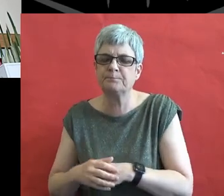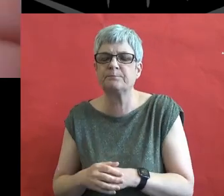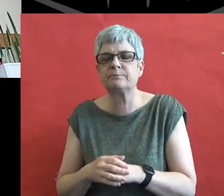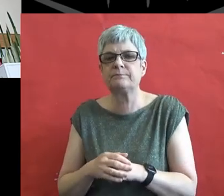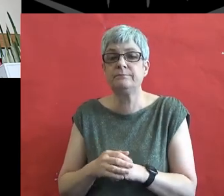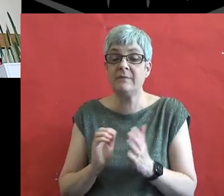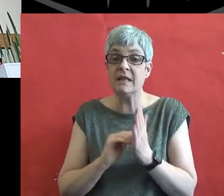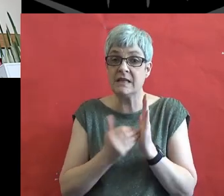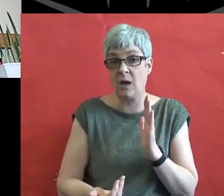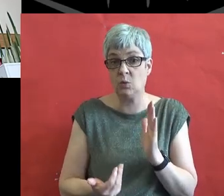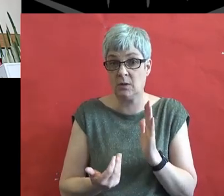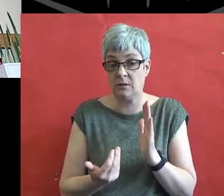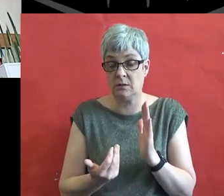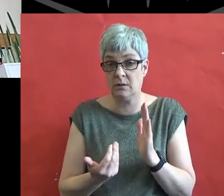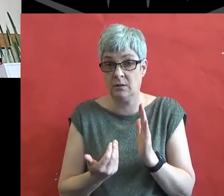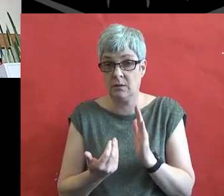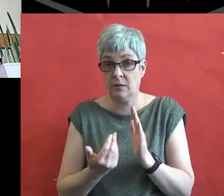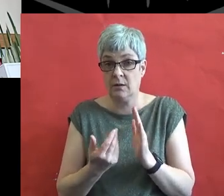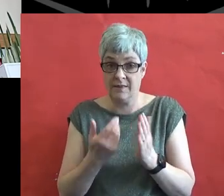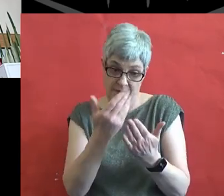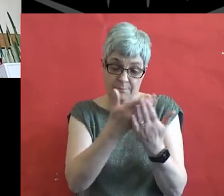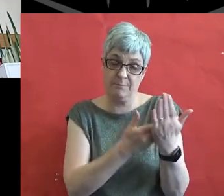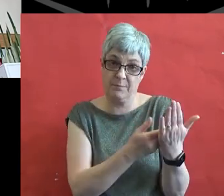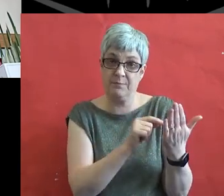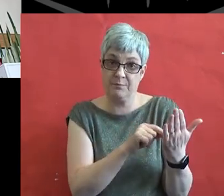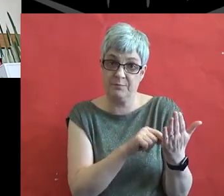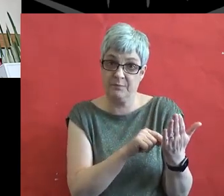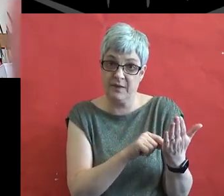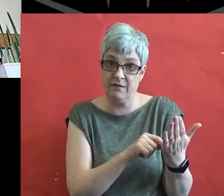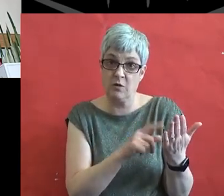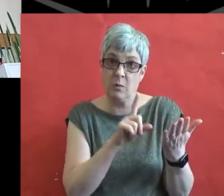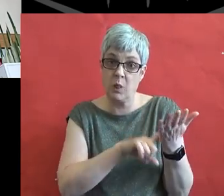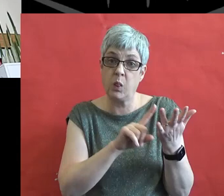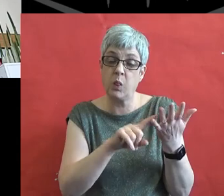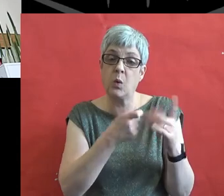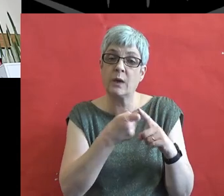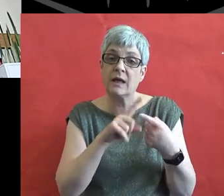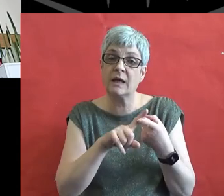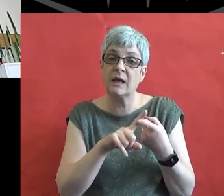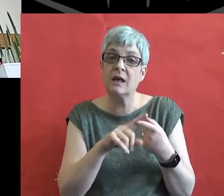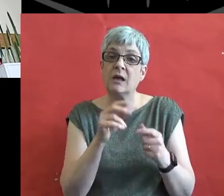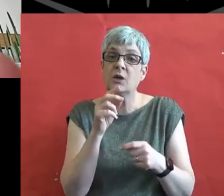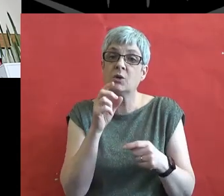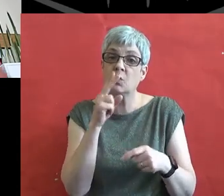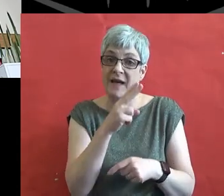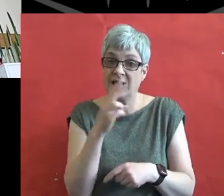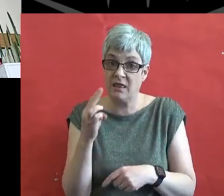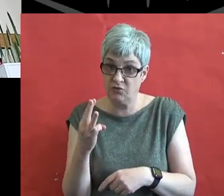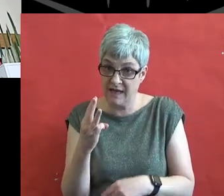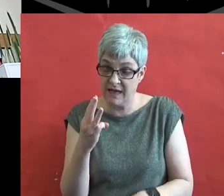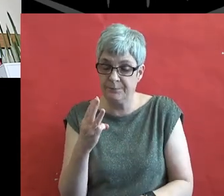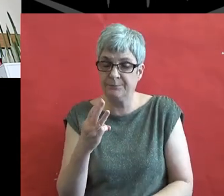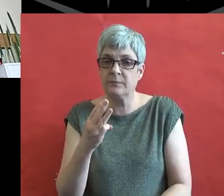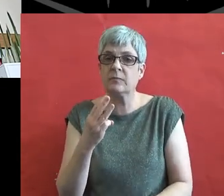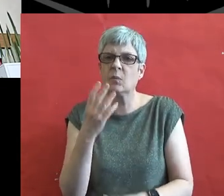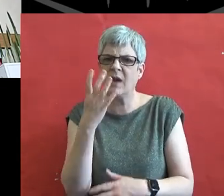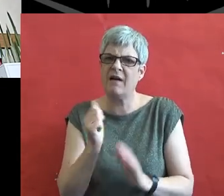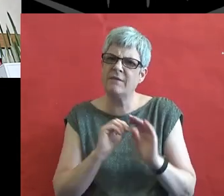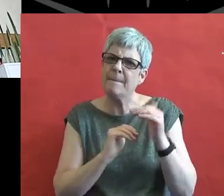And now in the passage that we've read tonight from Luke 23, we have a